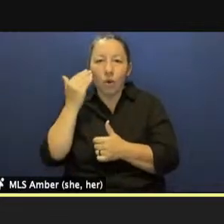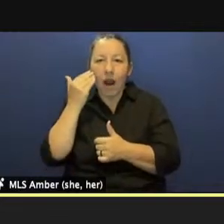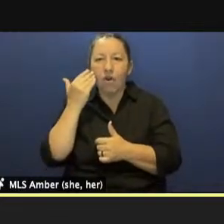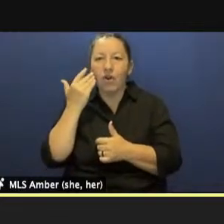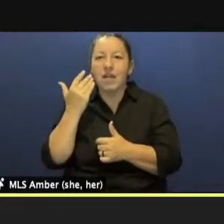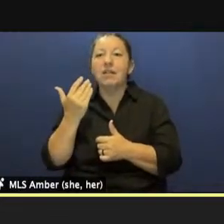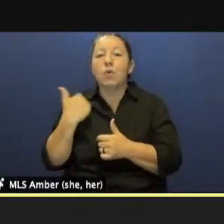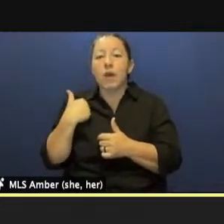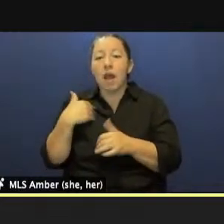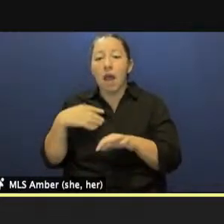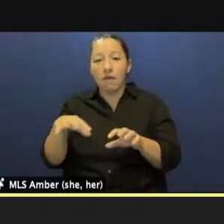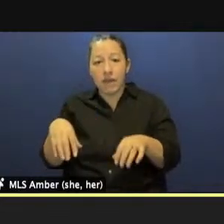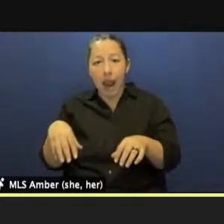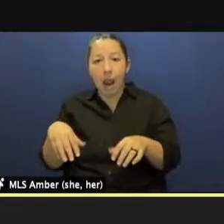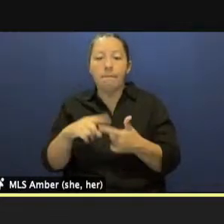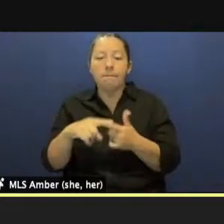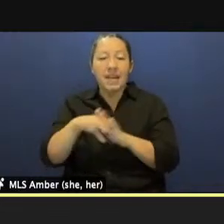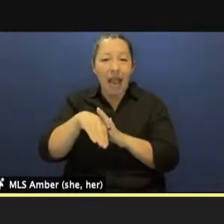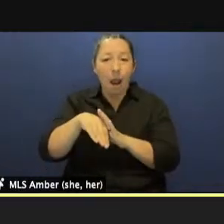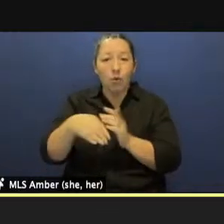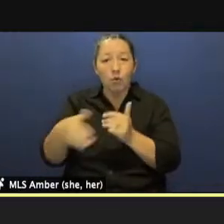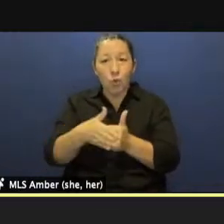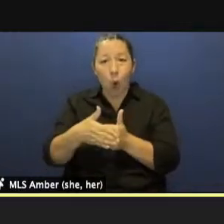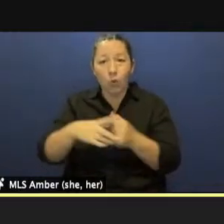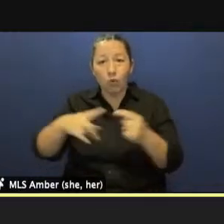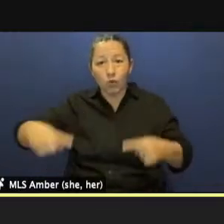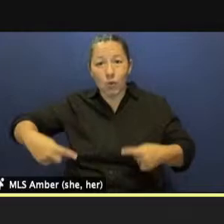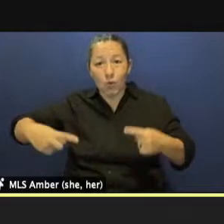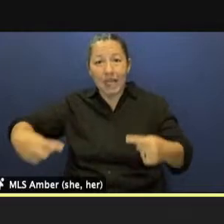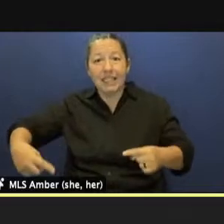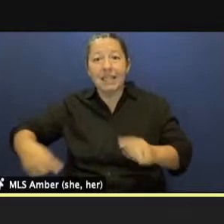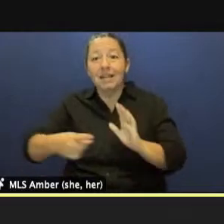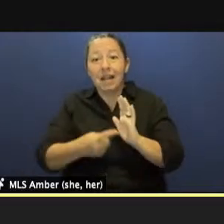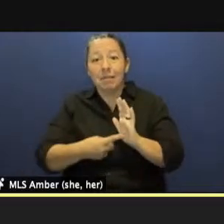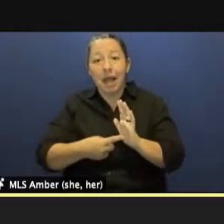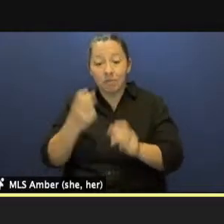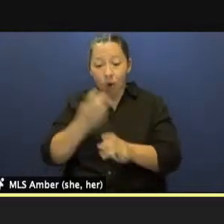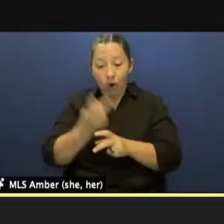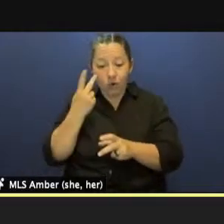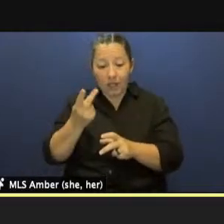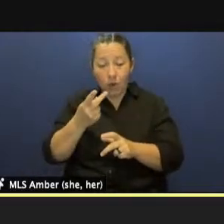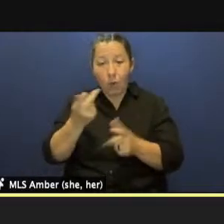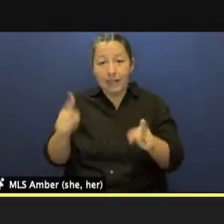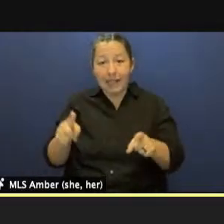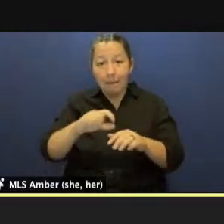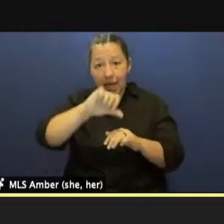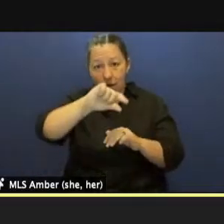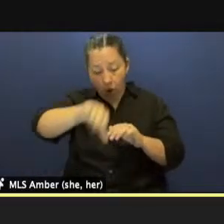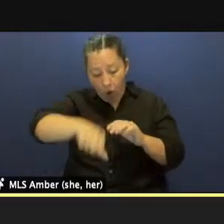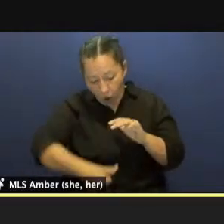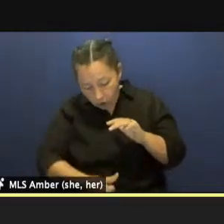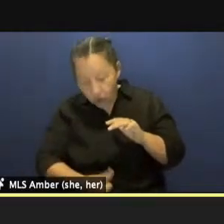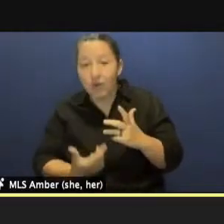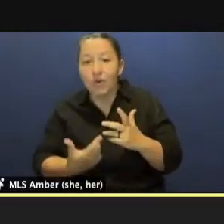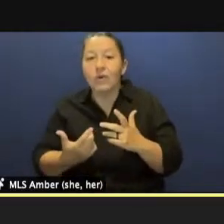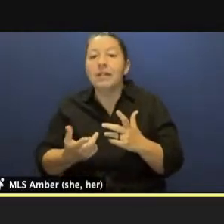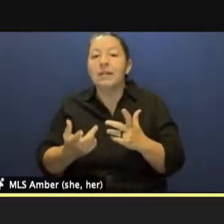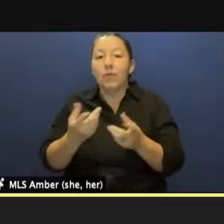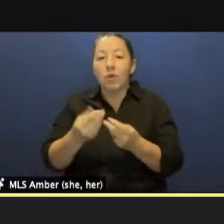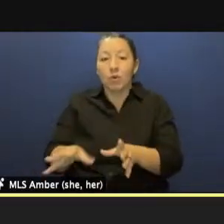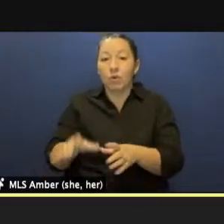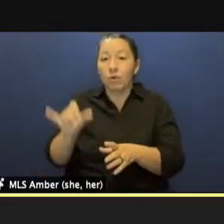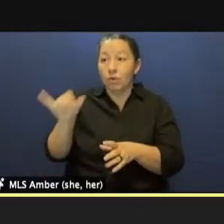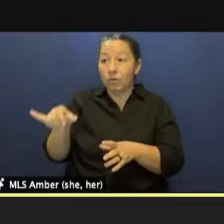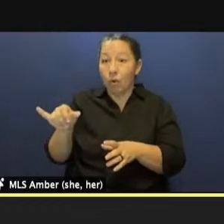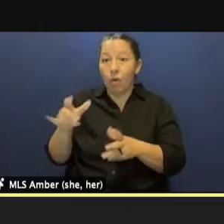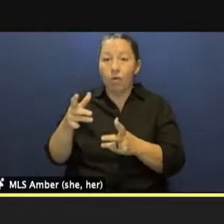wheels. It's sometimes hard to see what's happening underneath you when you're using your nav cams to look out ahead. And so we have cameras